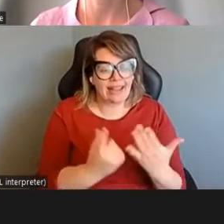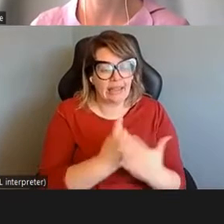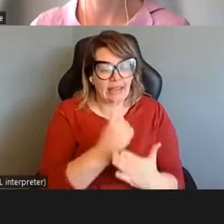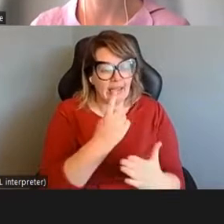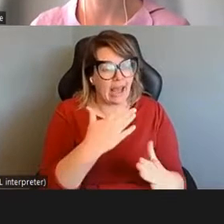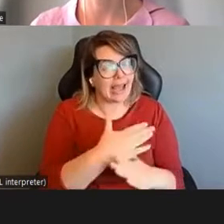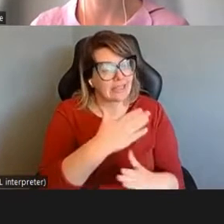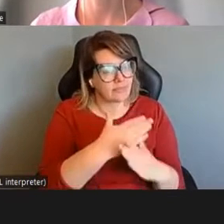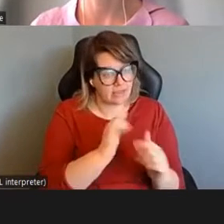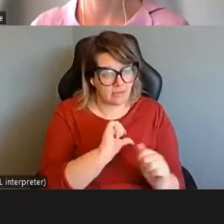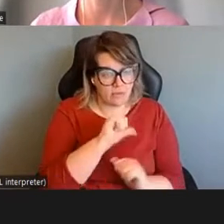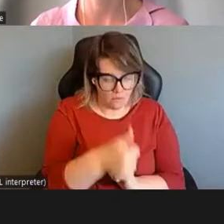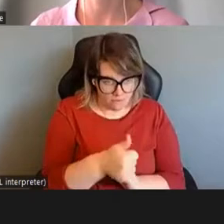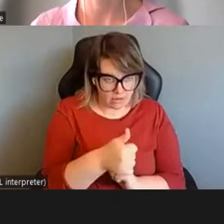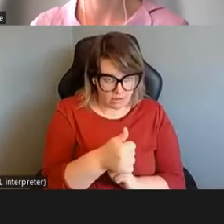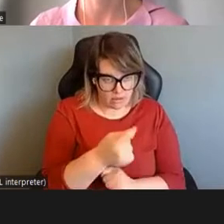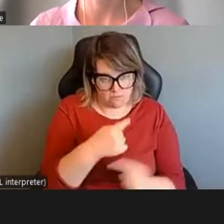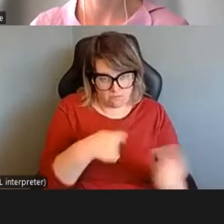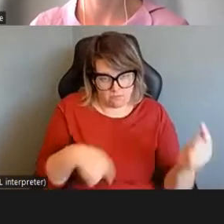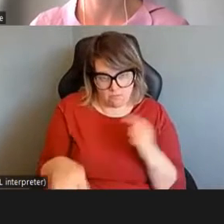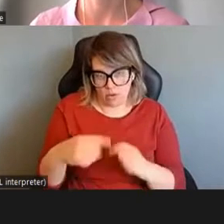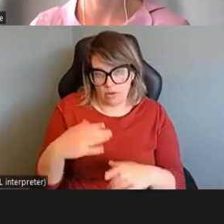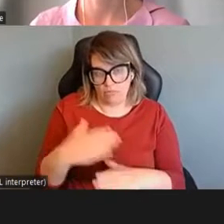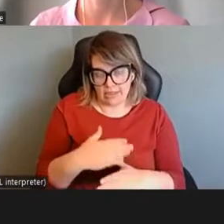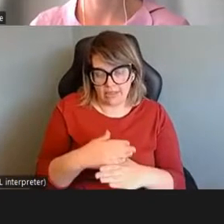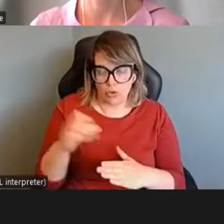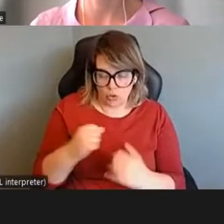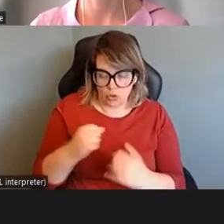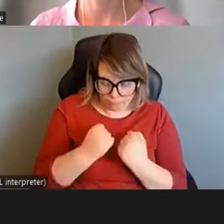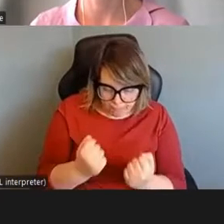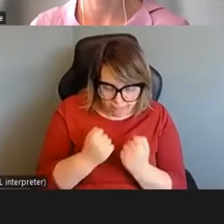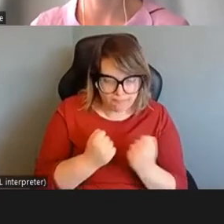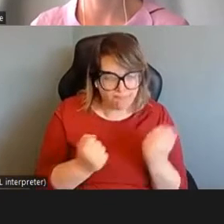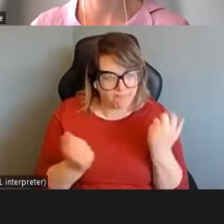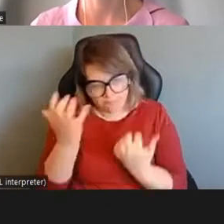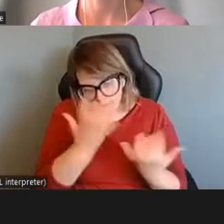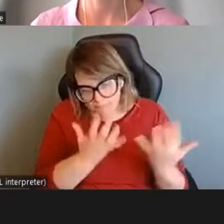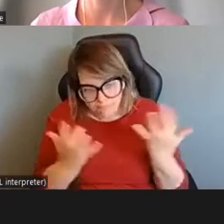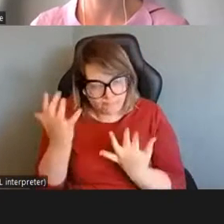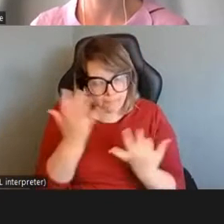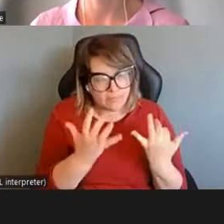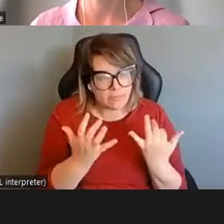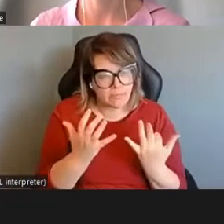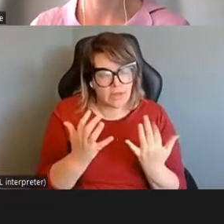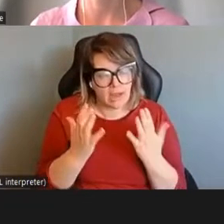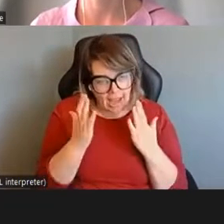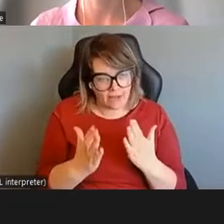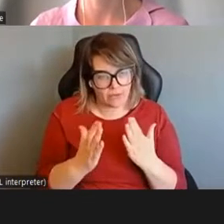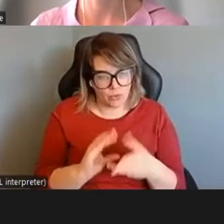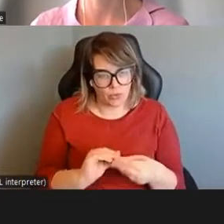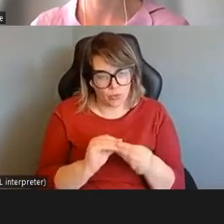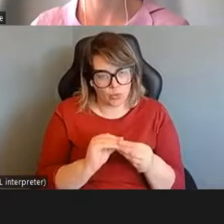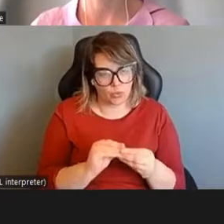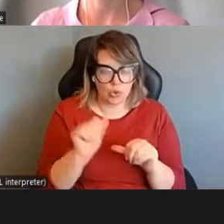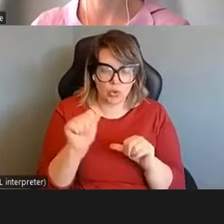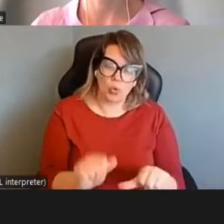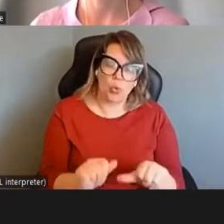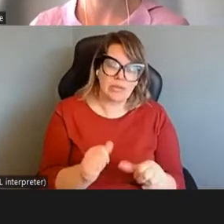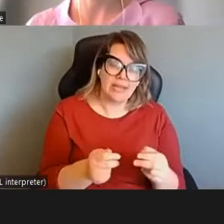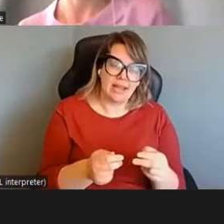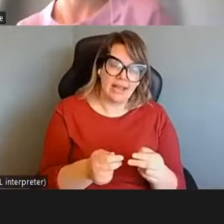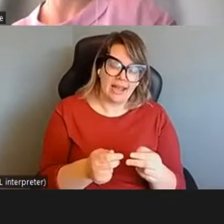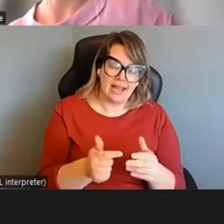activity, practitioners will have to do a very short but very engaging evaluation and